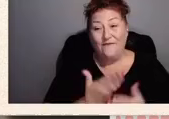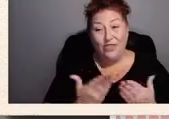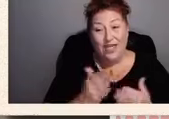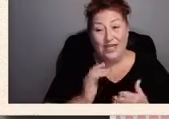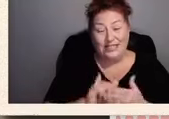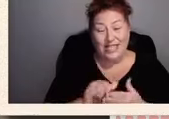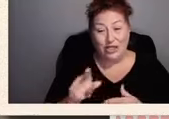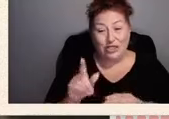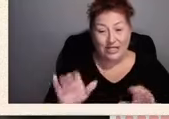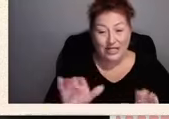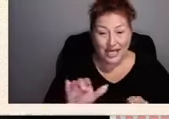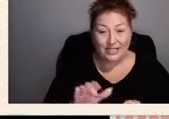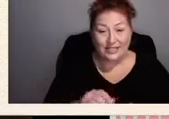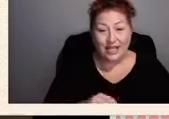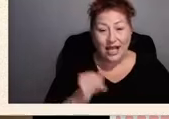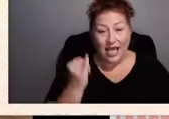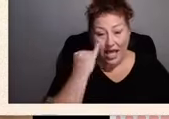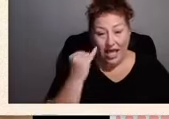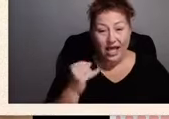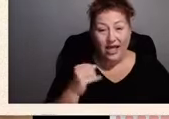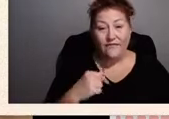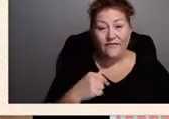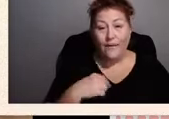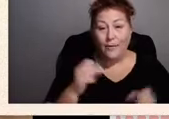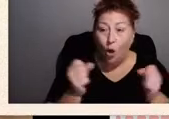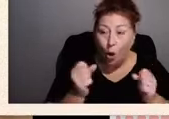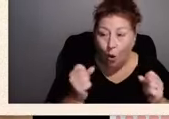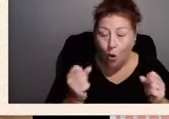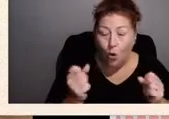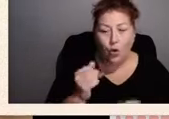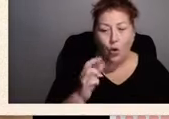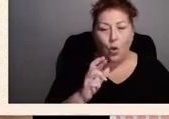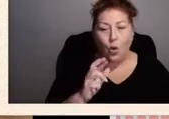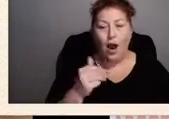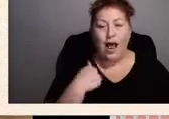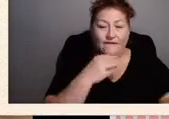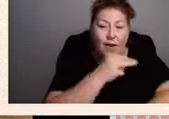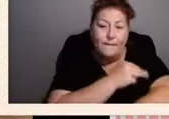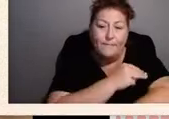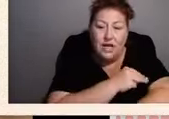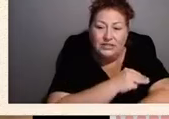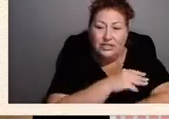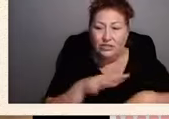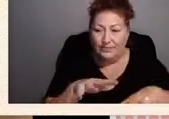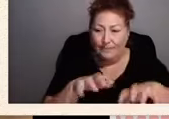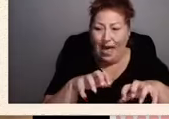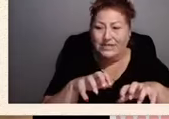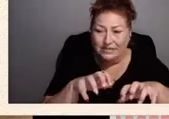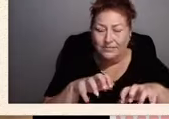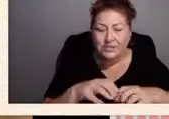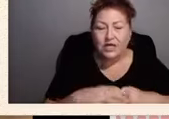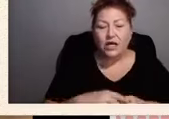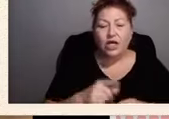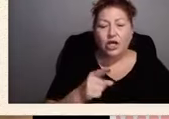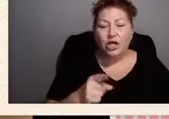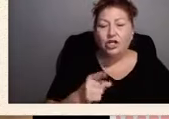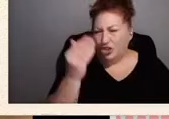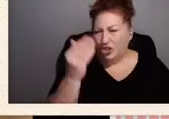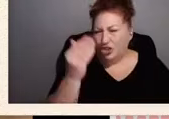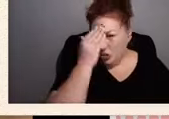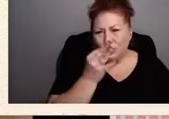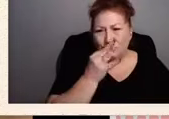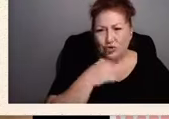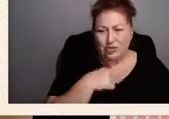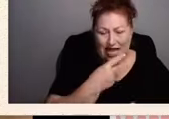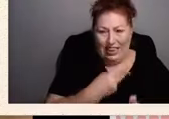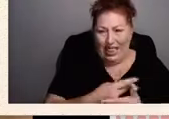is if I'm ever cold or if I'm having muscle spasms in particular, She knows as soon as I lay down just the right